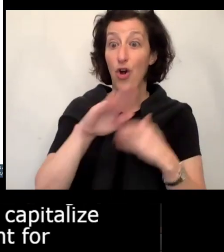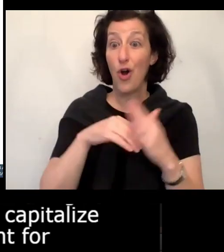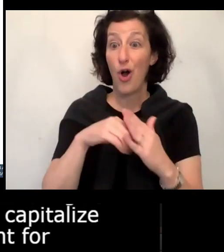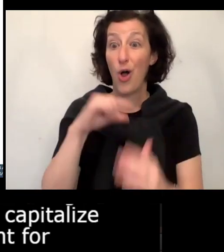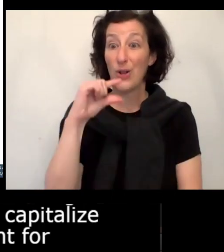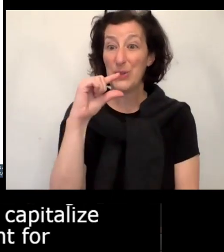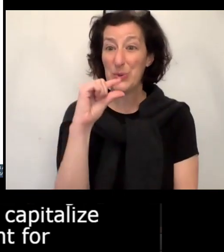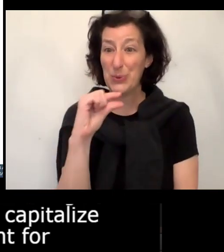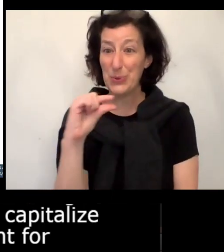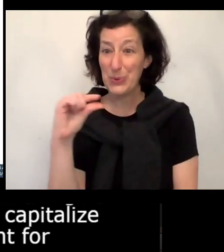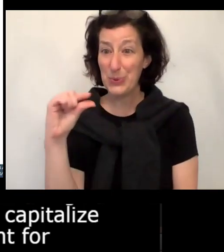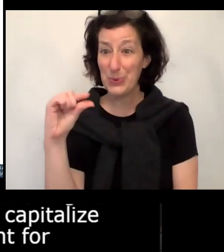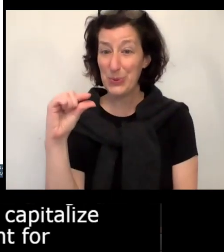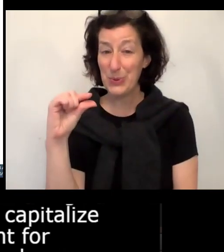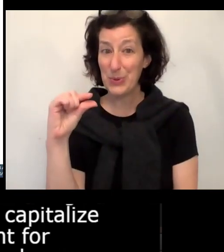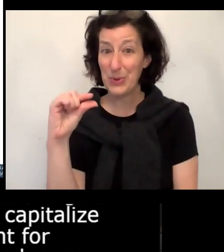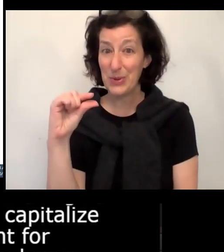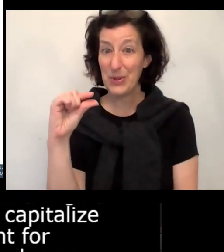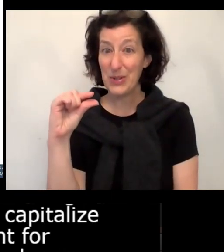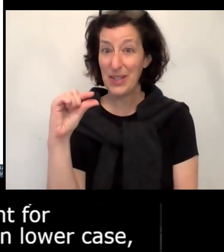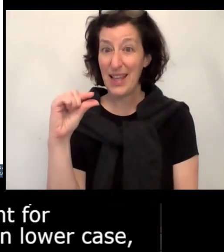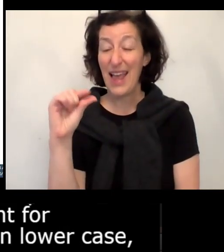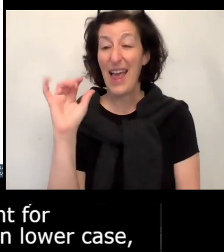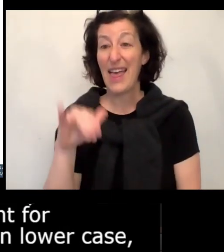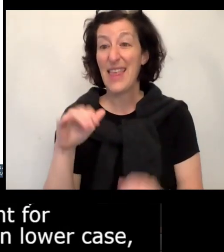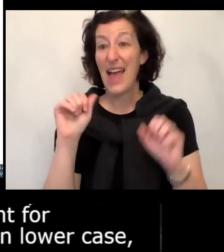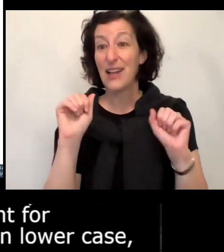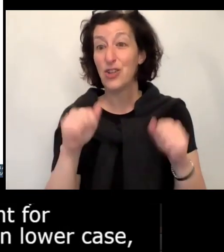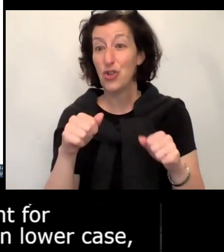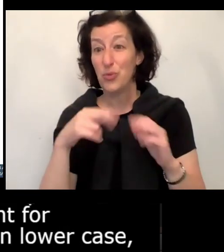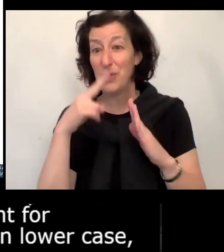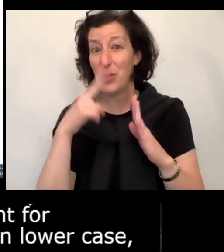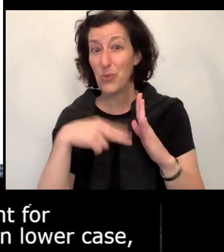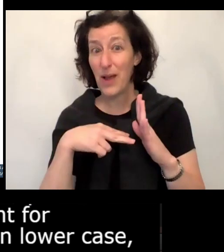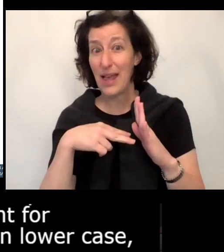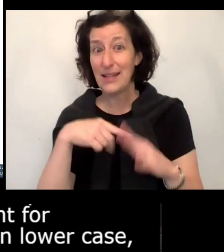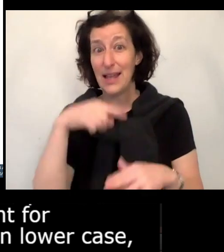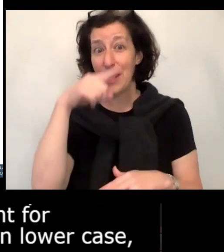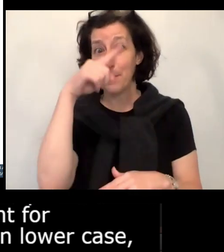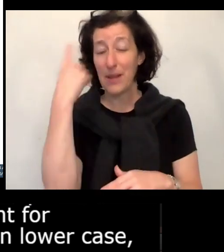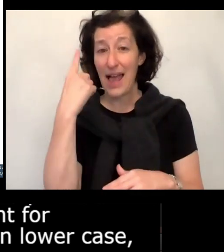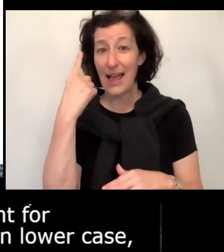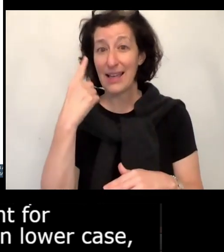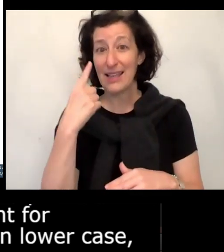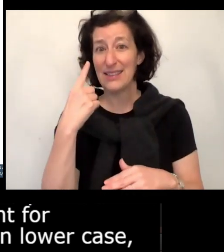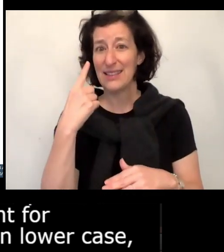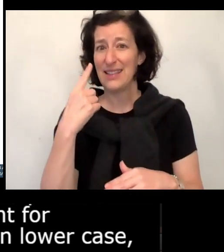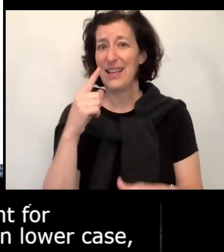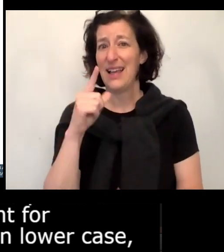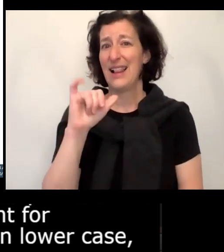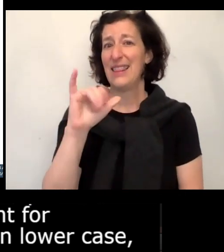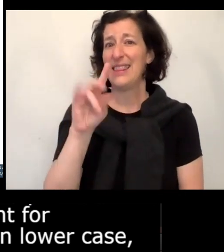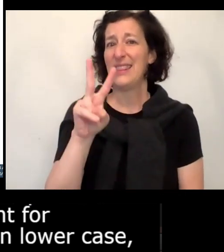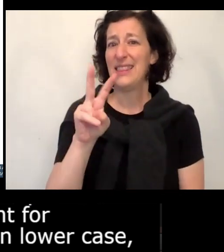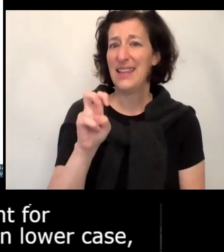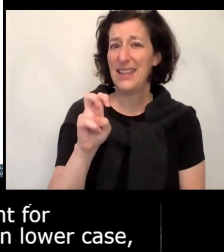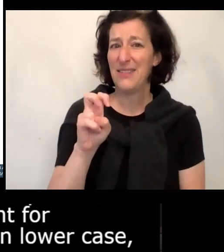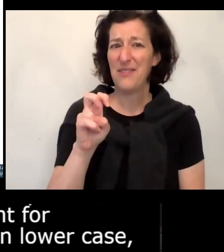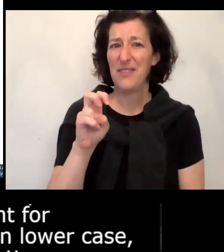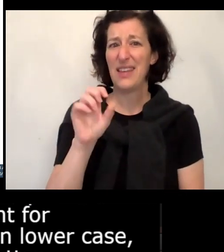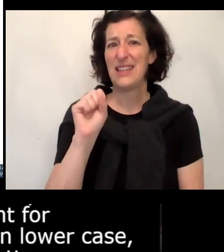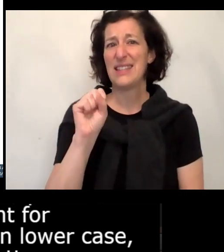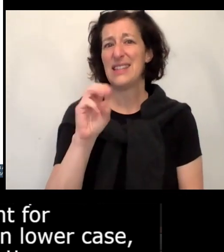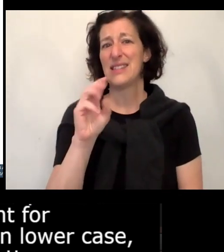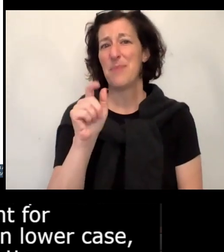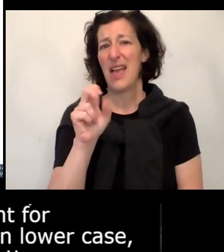this will be read or could be read as Black Lives Smatter, which is